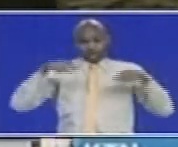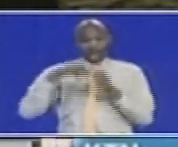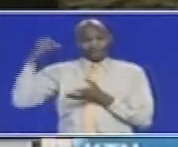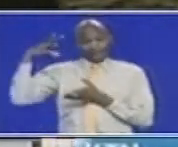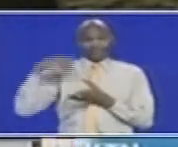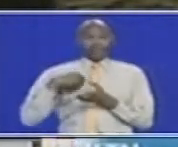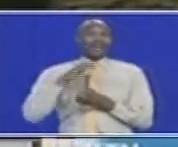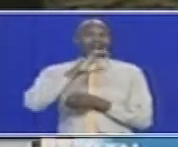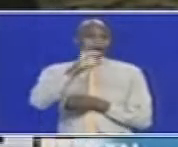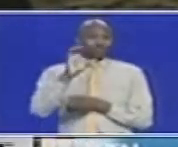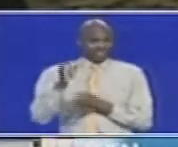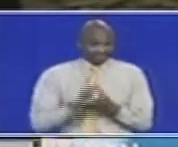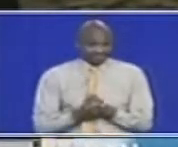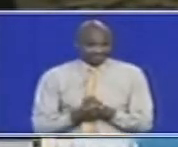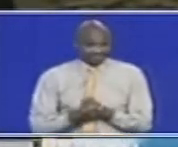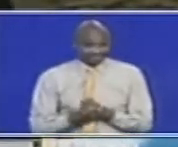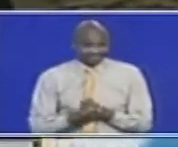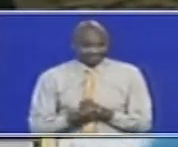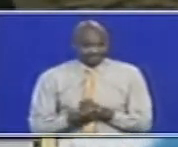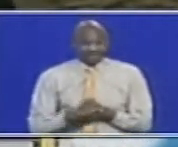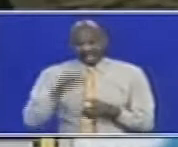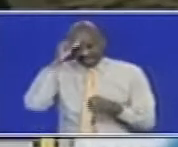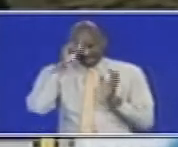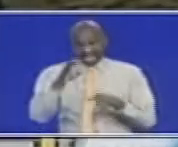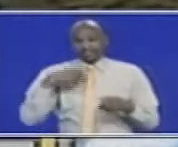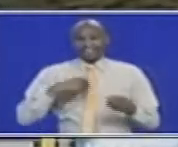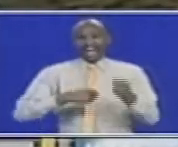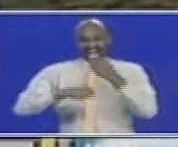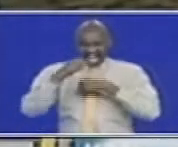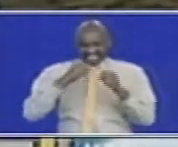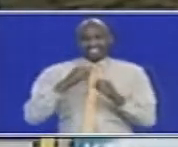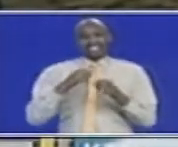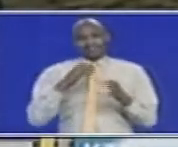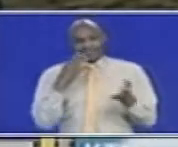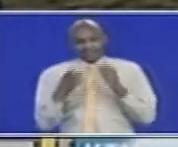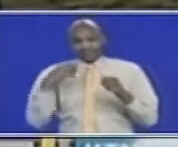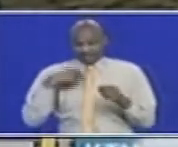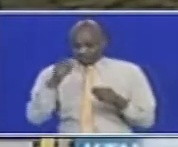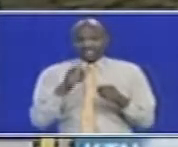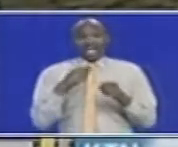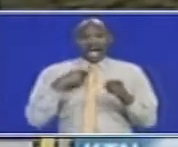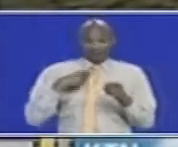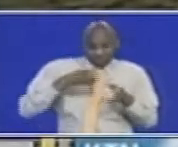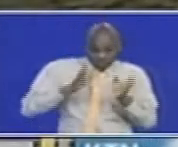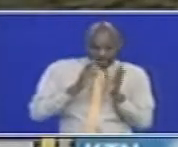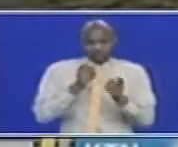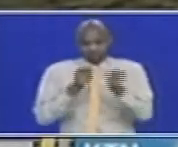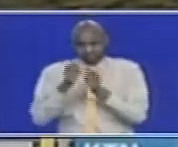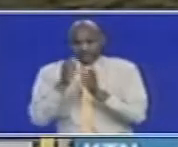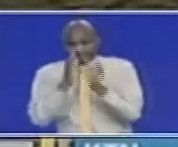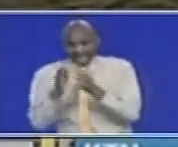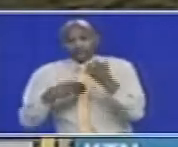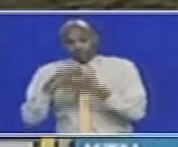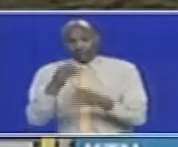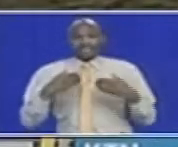county, the governor acted as if there is no regulatory framework, as if there are no